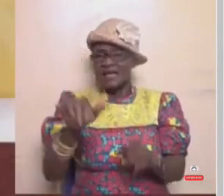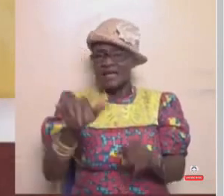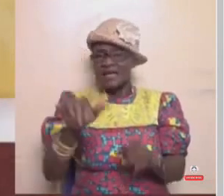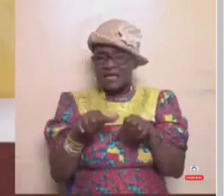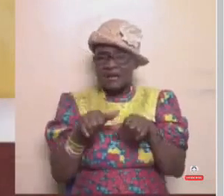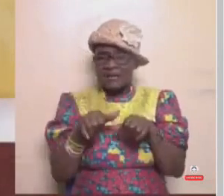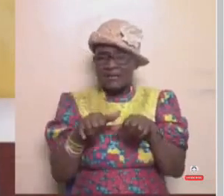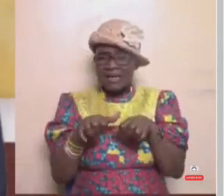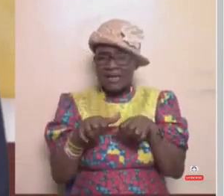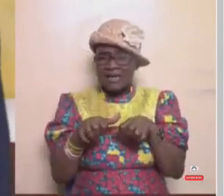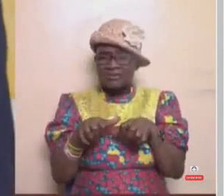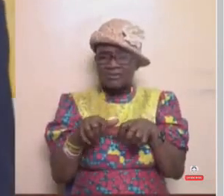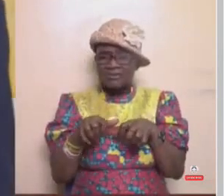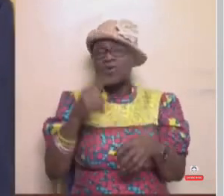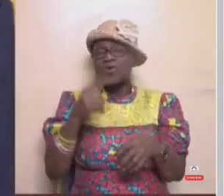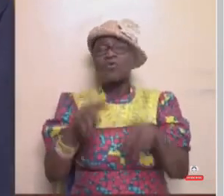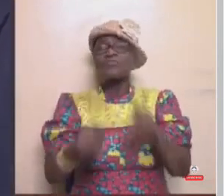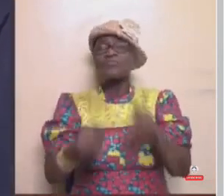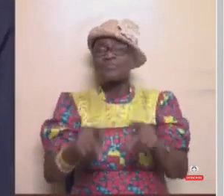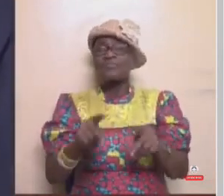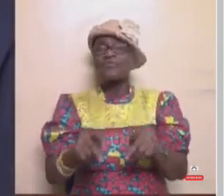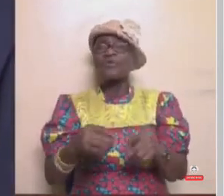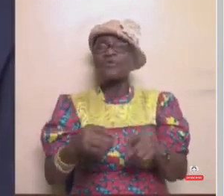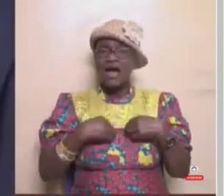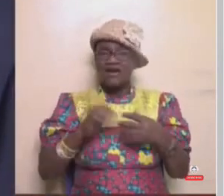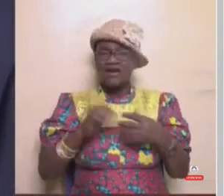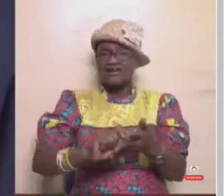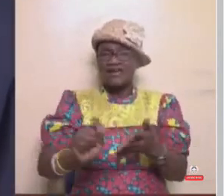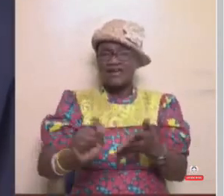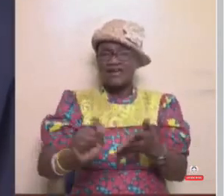who people have written off.